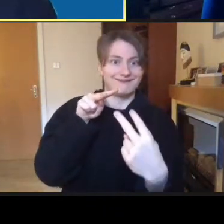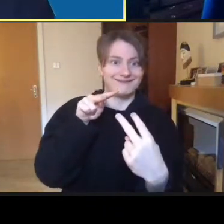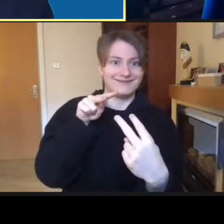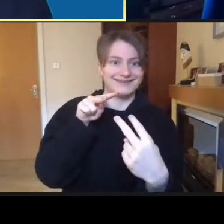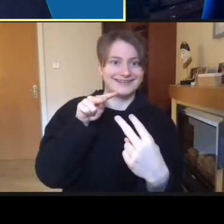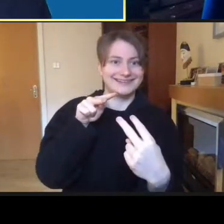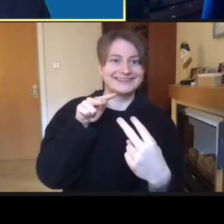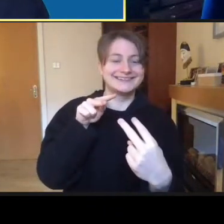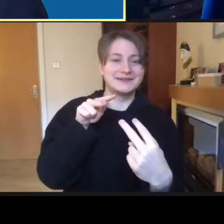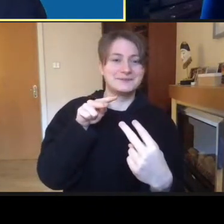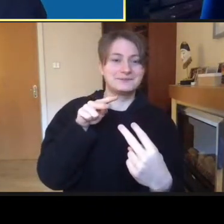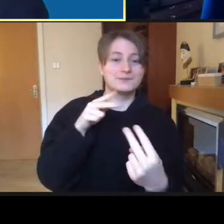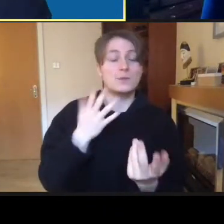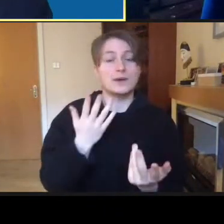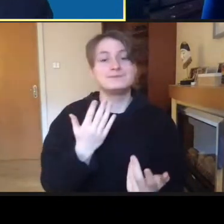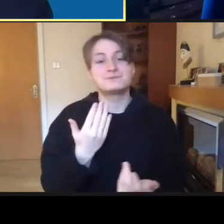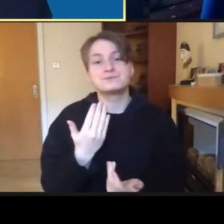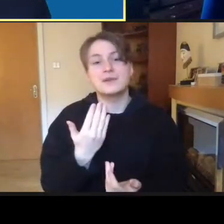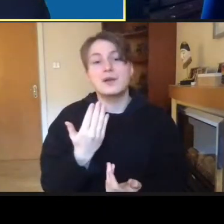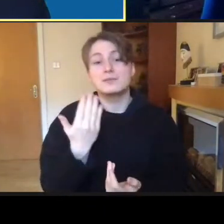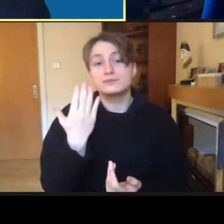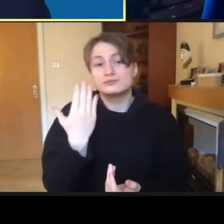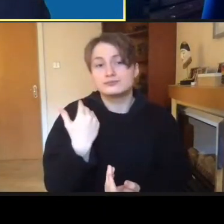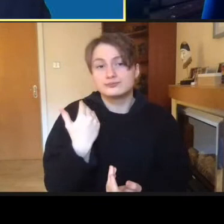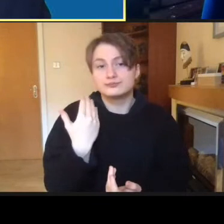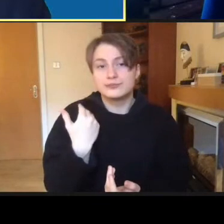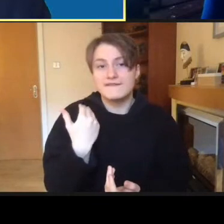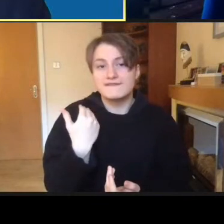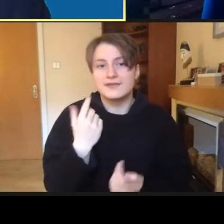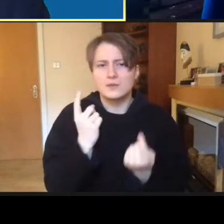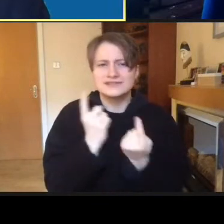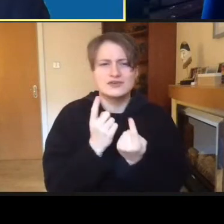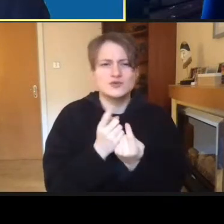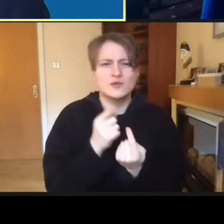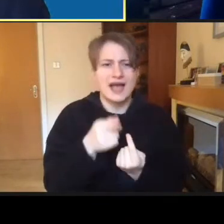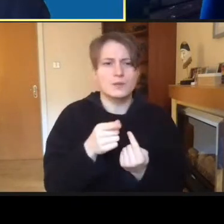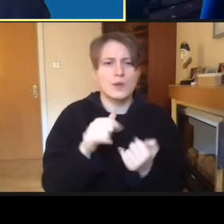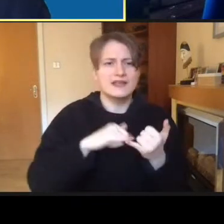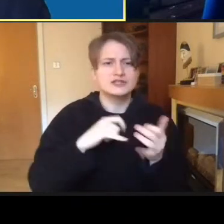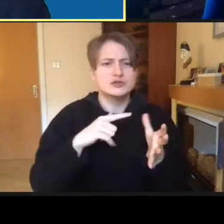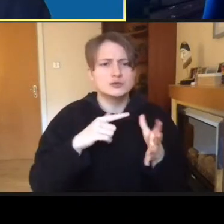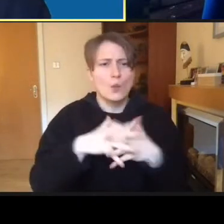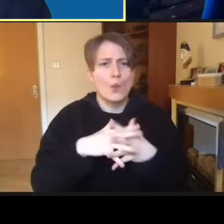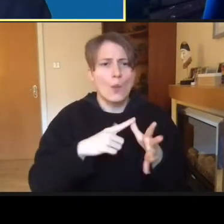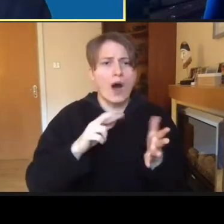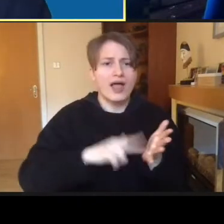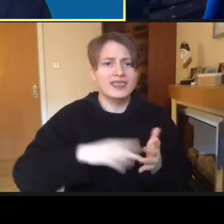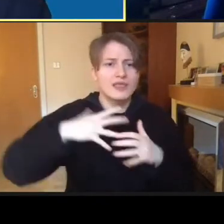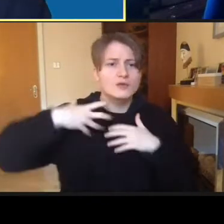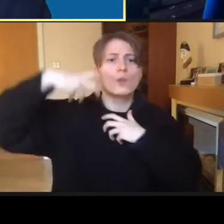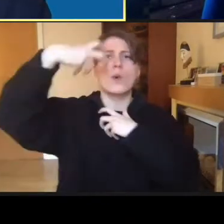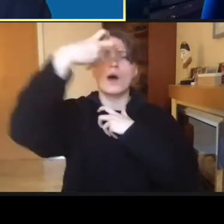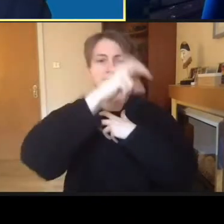had not previous. It came afterwards. The issue with the swan, of course. He does seem to think